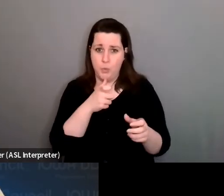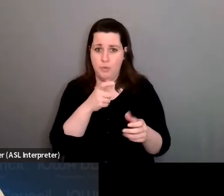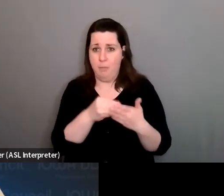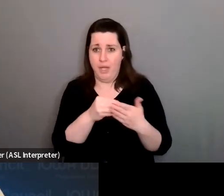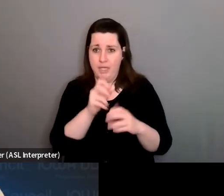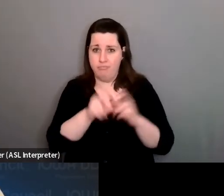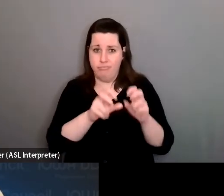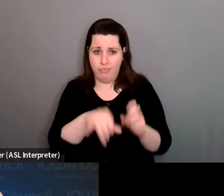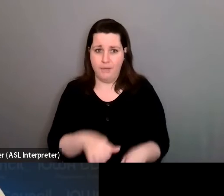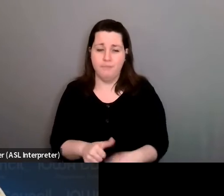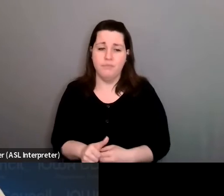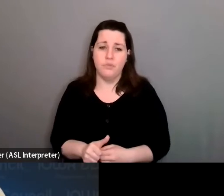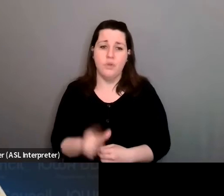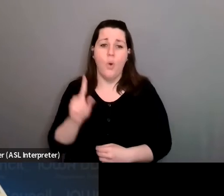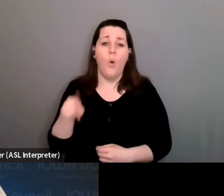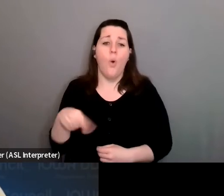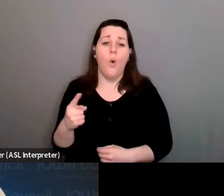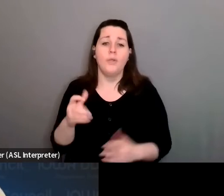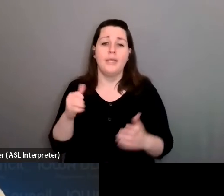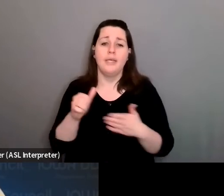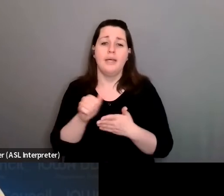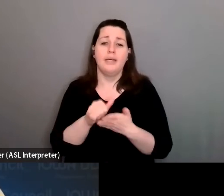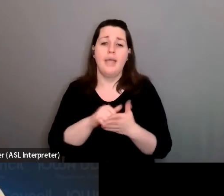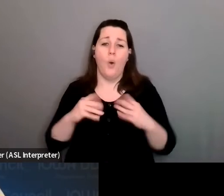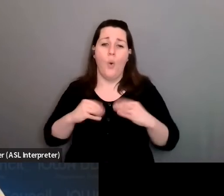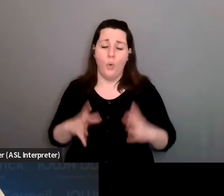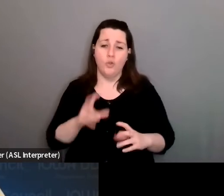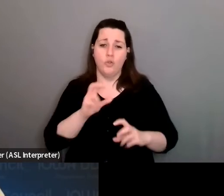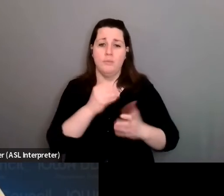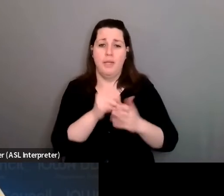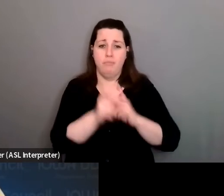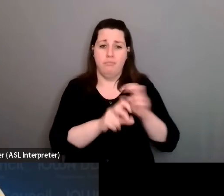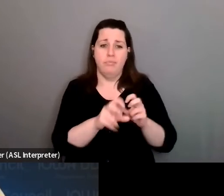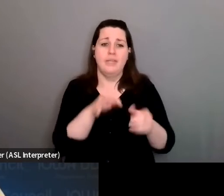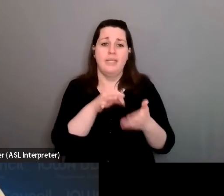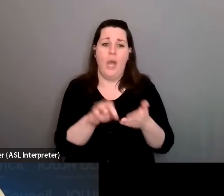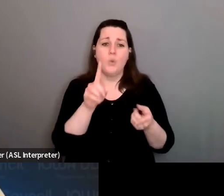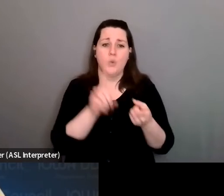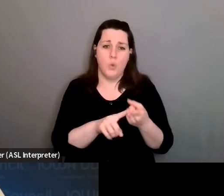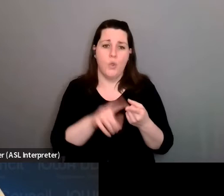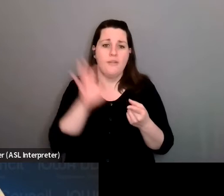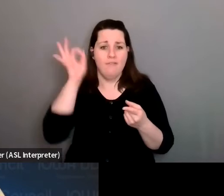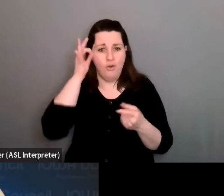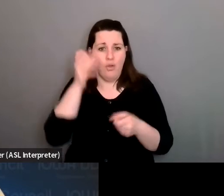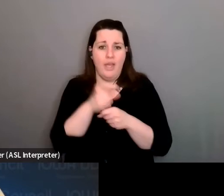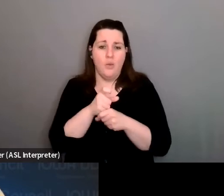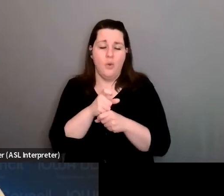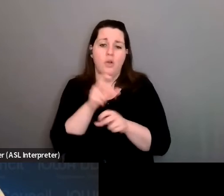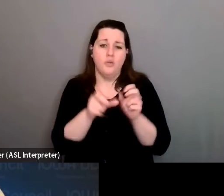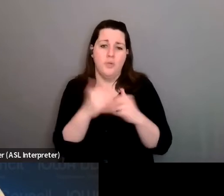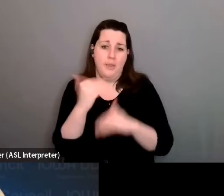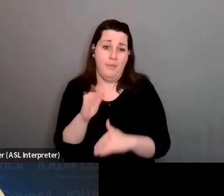So only the account owner's contributions count towards the federal annual contribution limit. So true